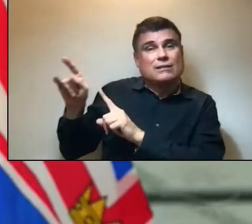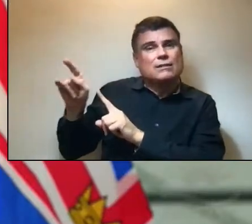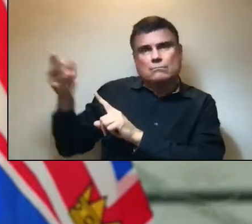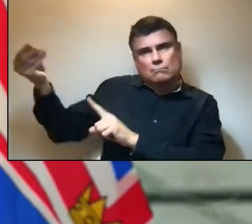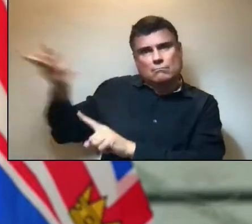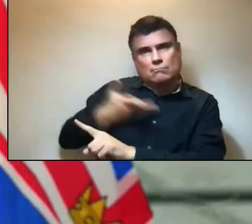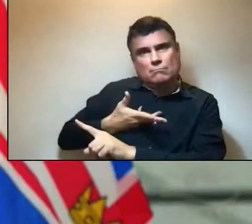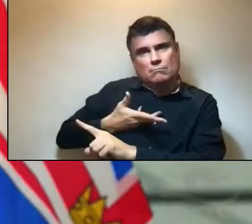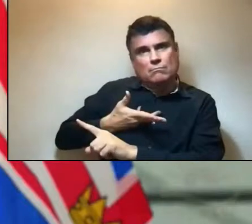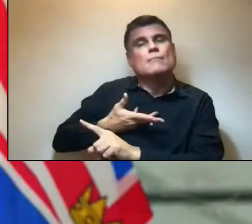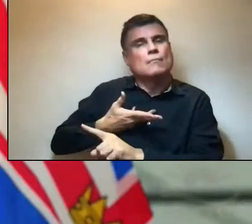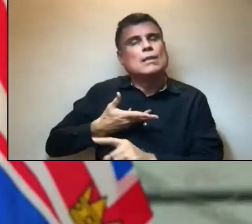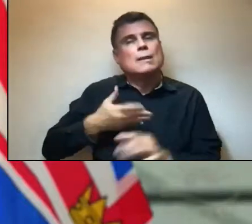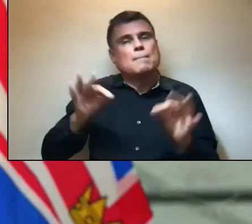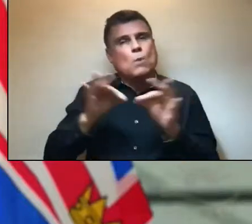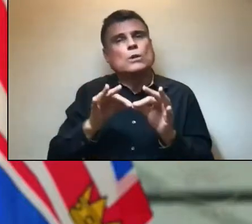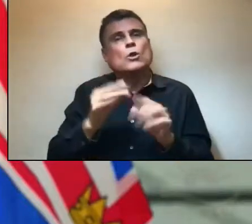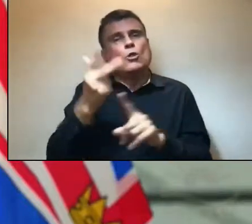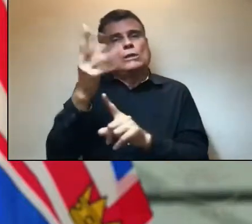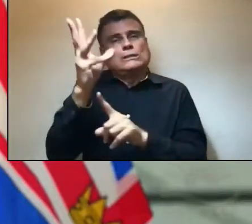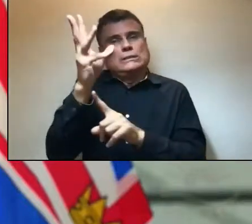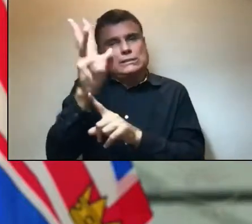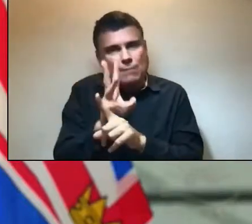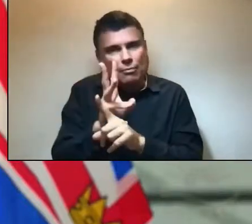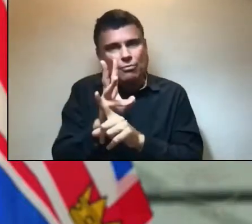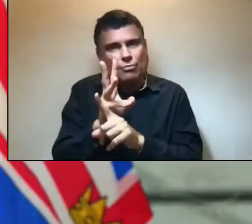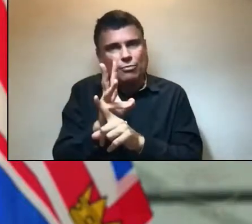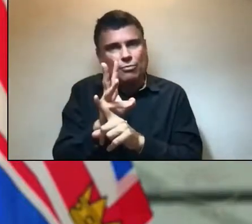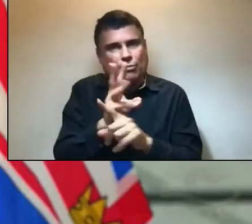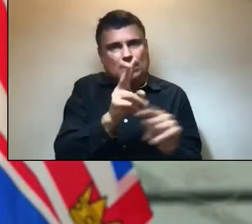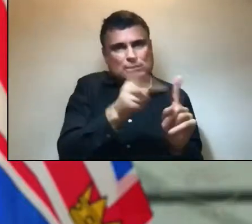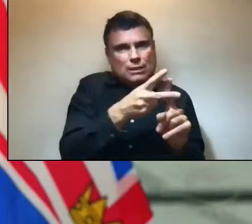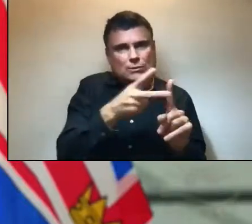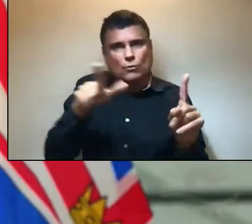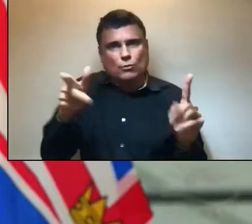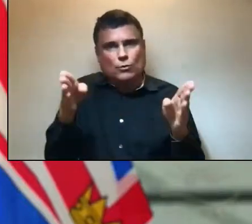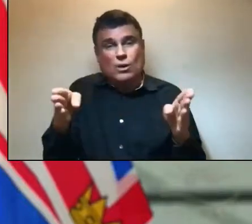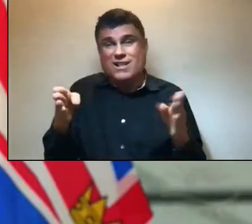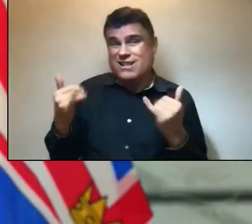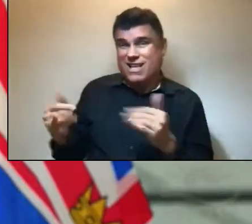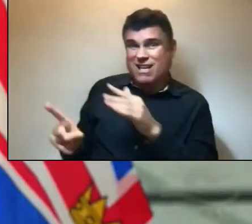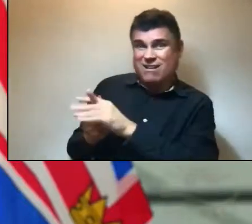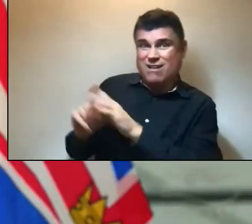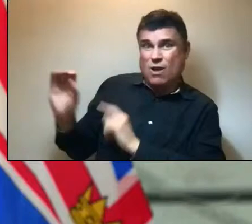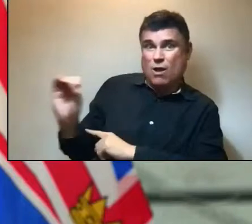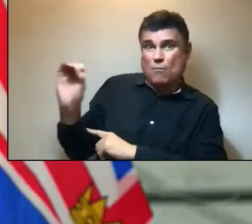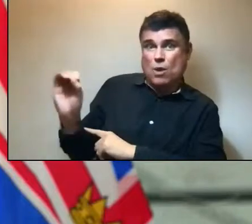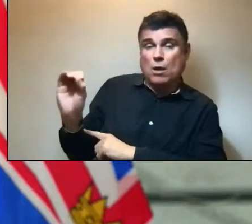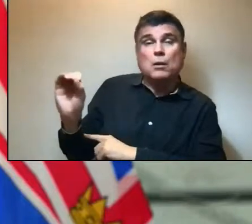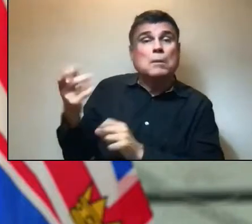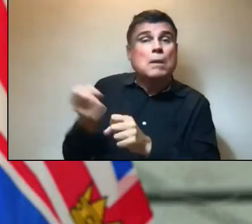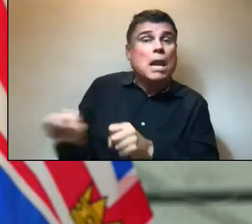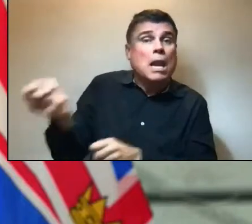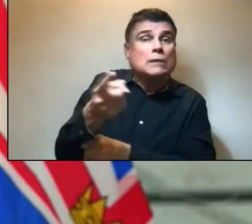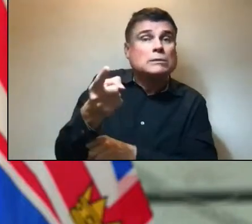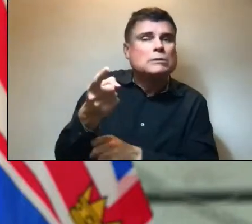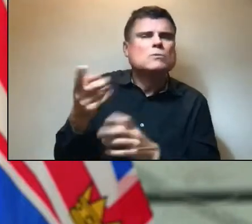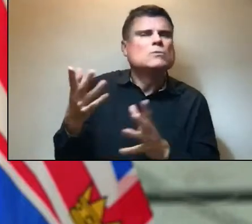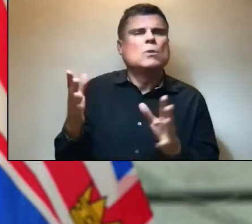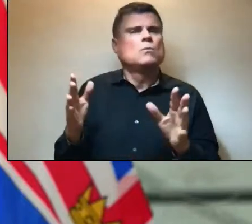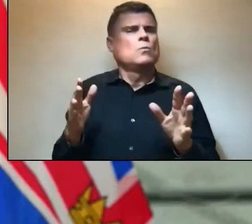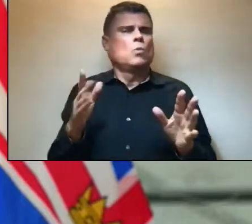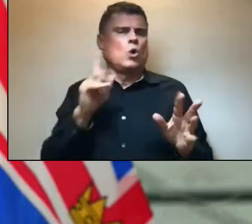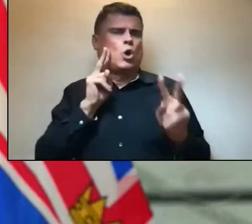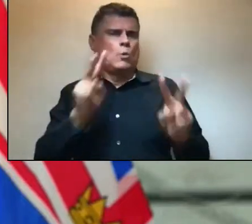for next winter as well. So 6 months is the interval that we're working towards, and every adult over